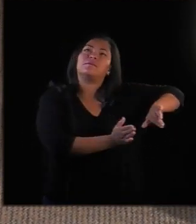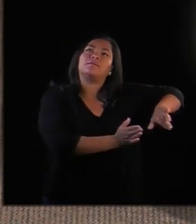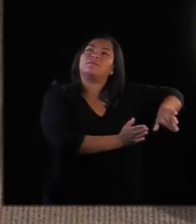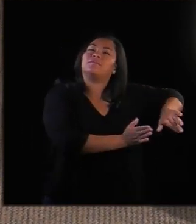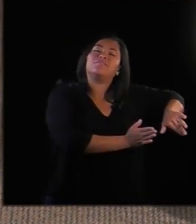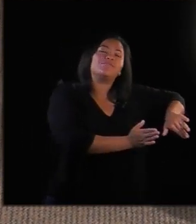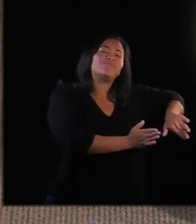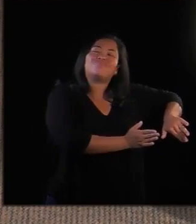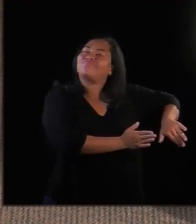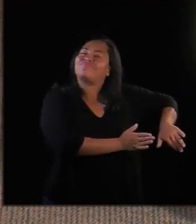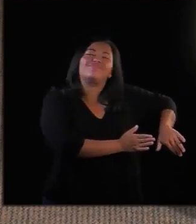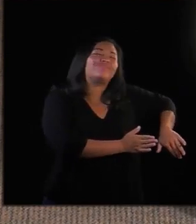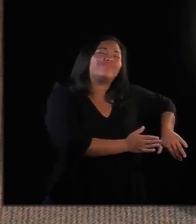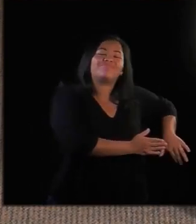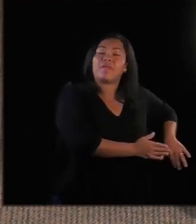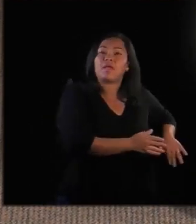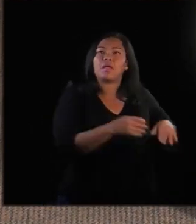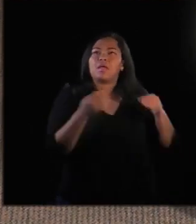enough.